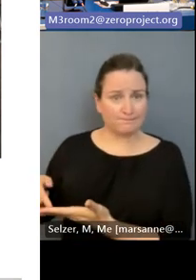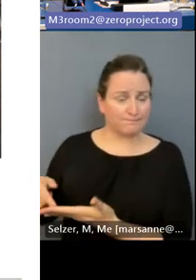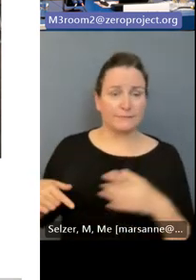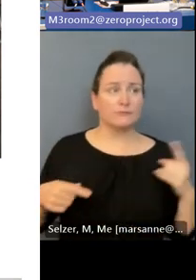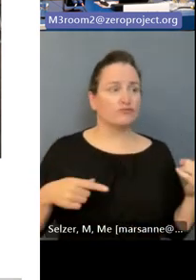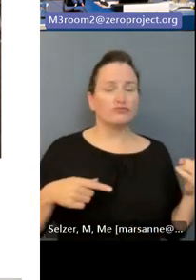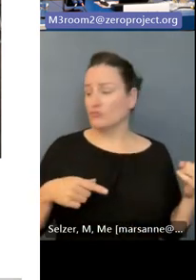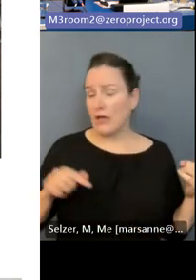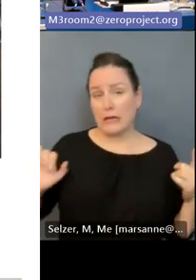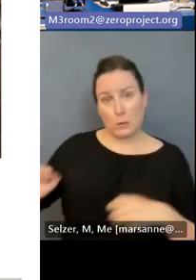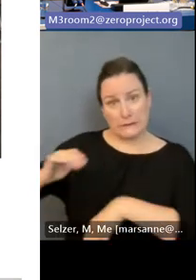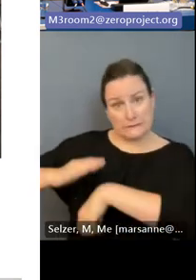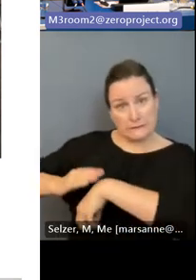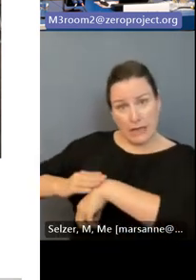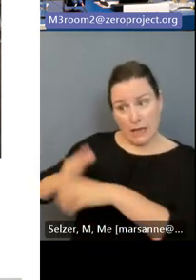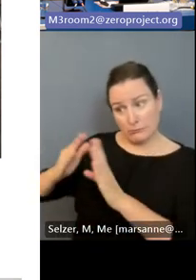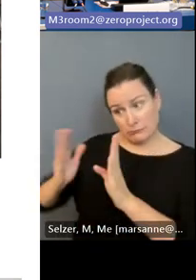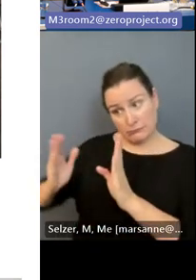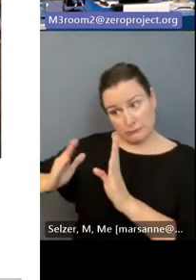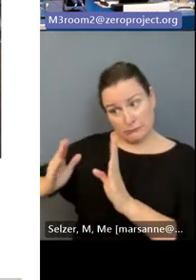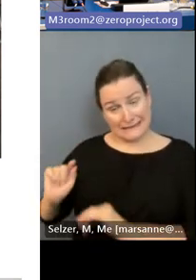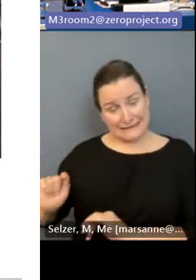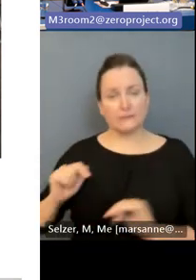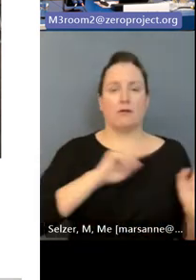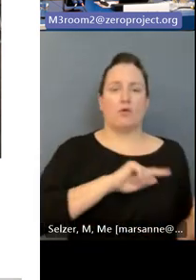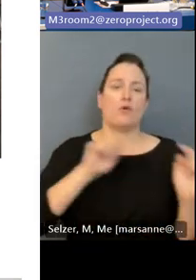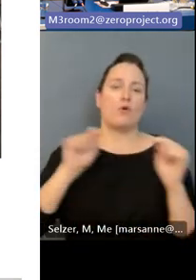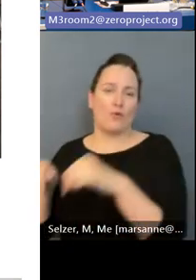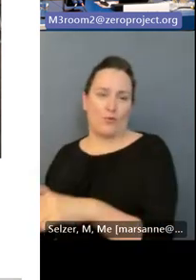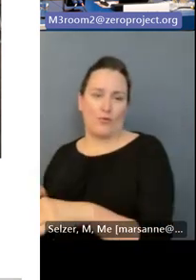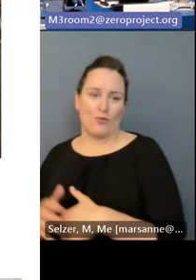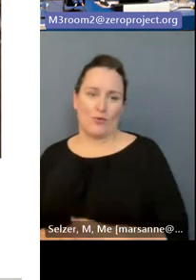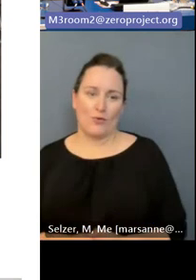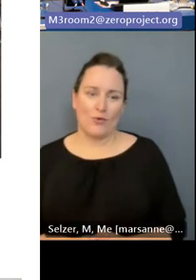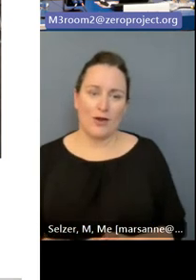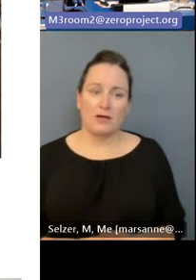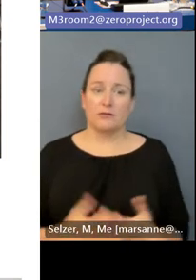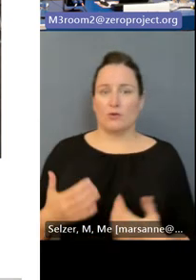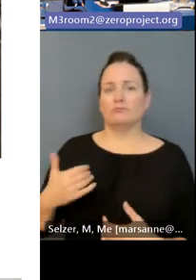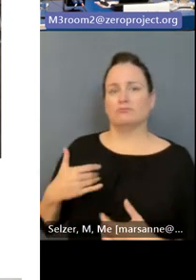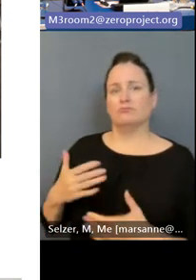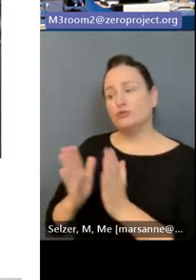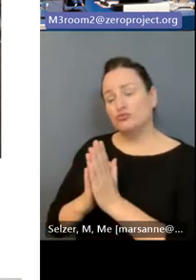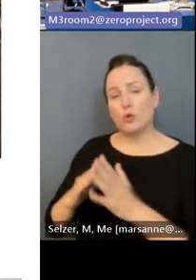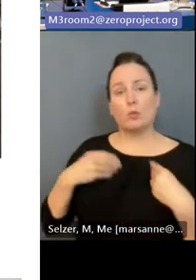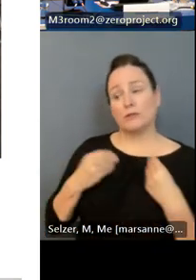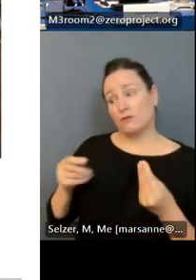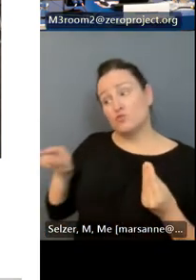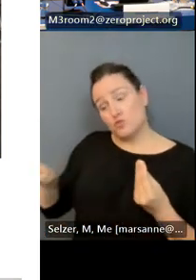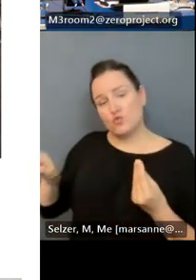slot. We don't give them our slot, but we ask them what slot you need, what is convenient to